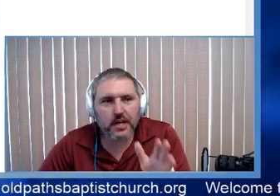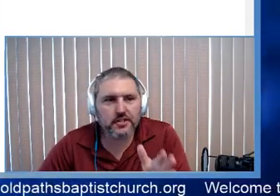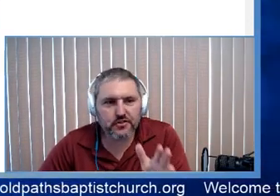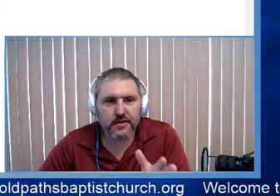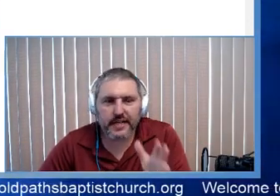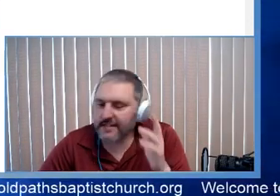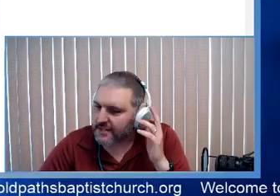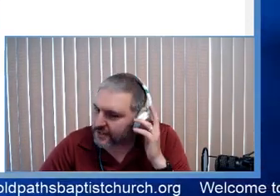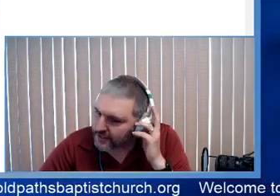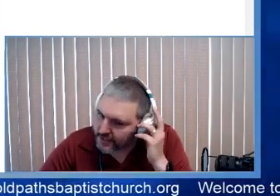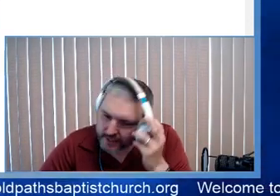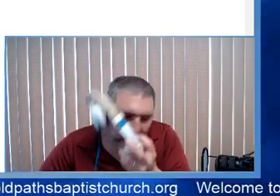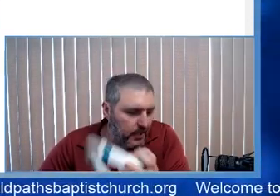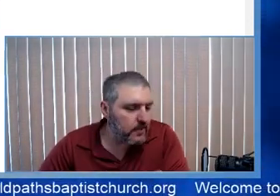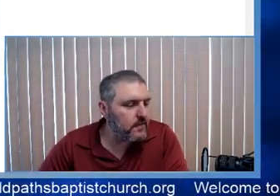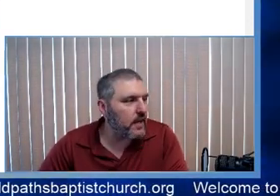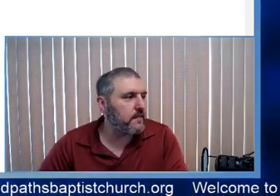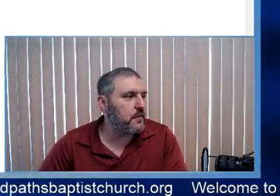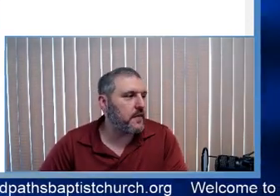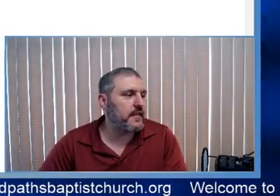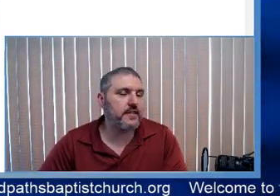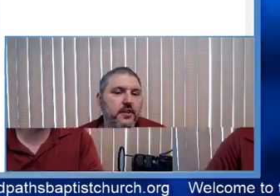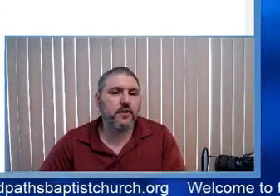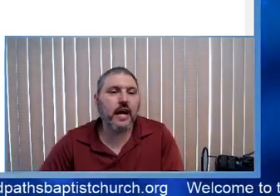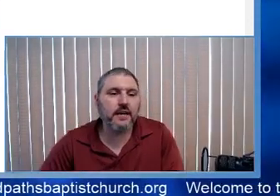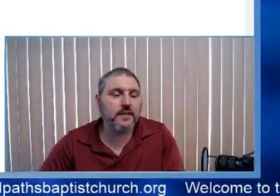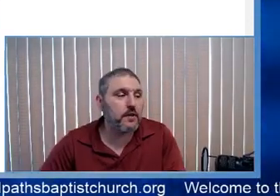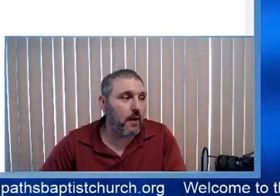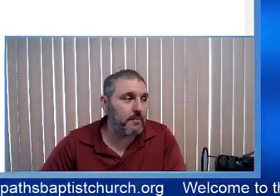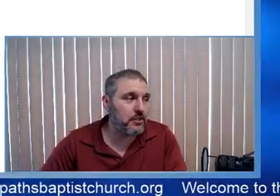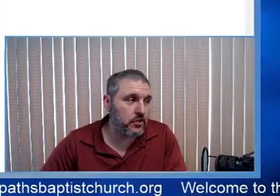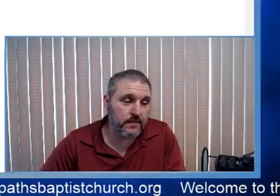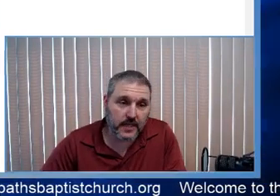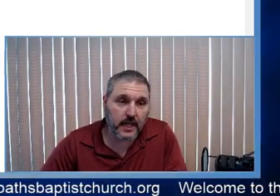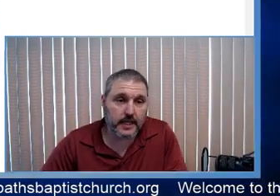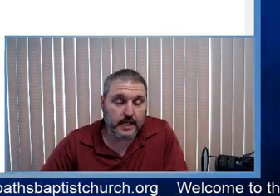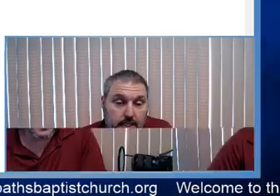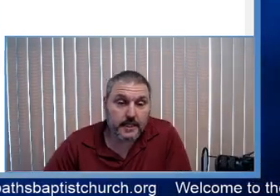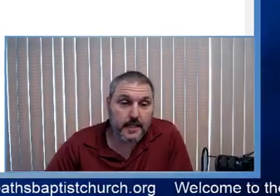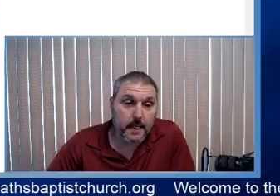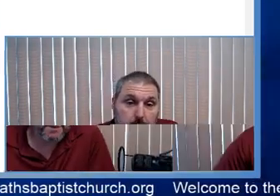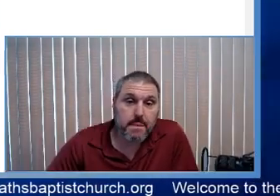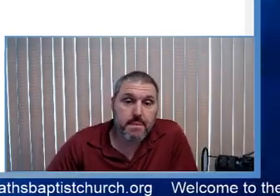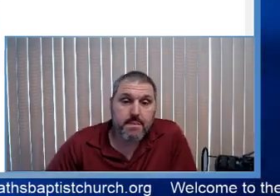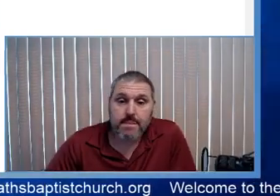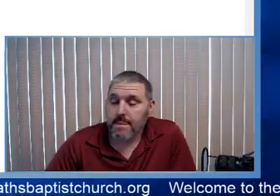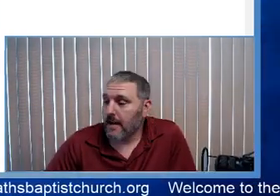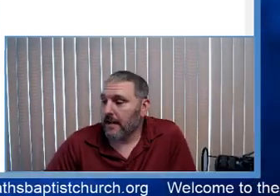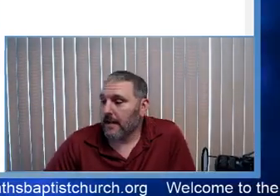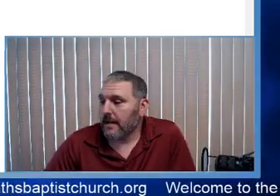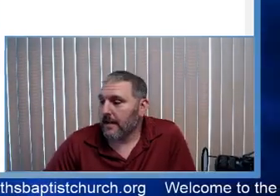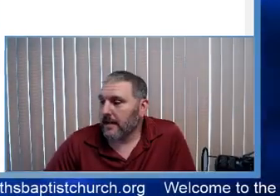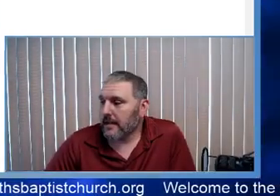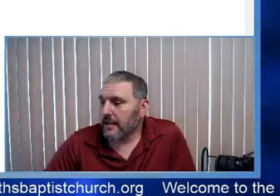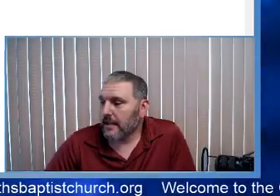and you've been on the streets, and you've done a few things in your life that you probably shouldn't have done,